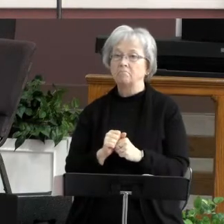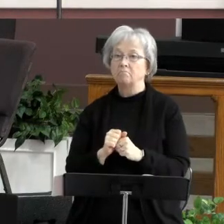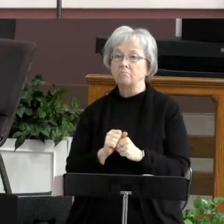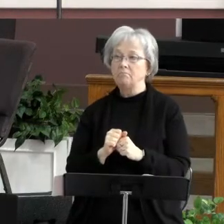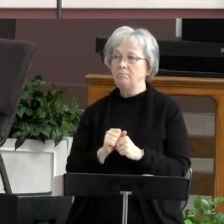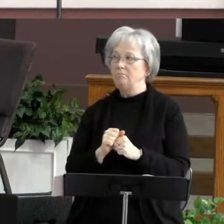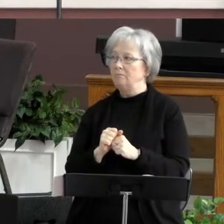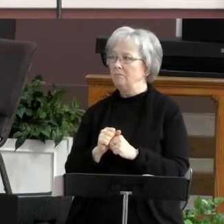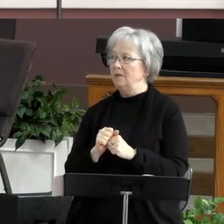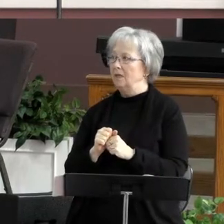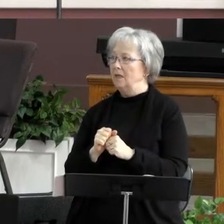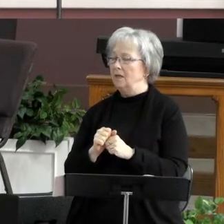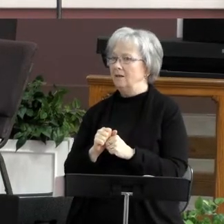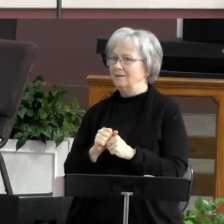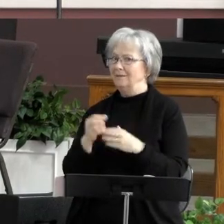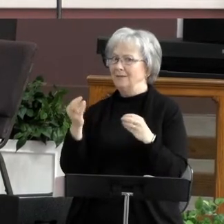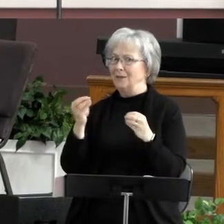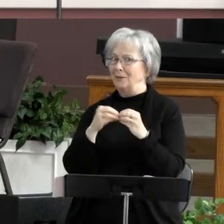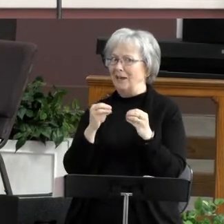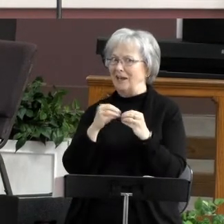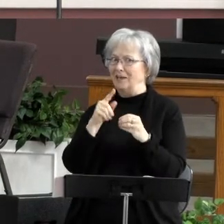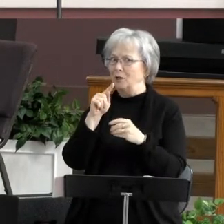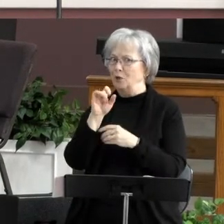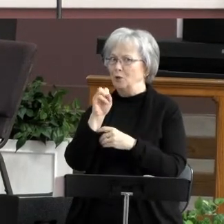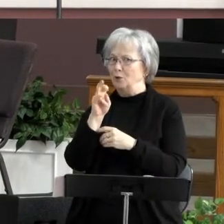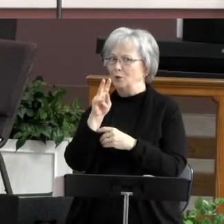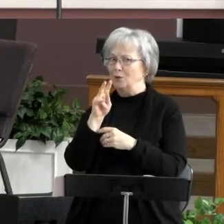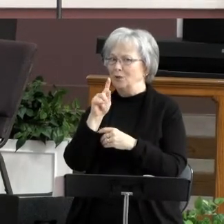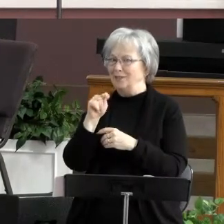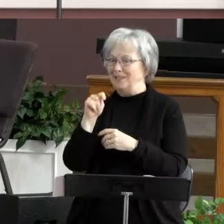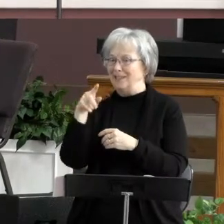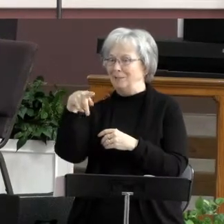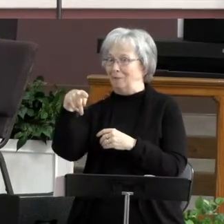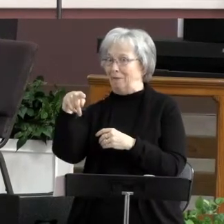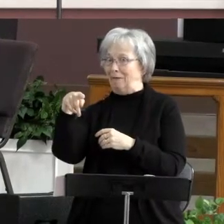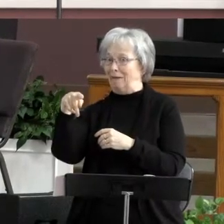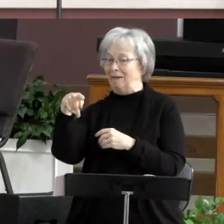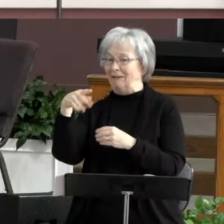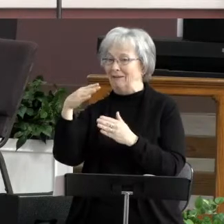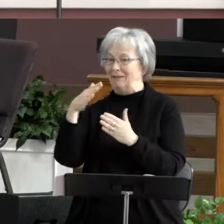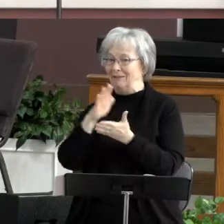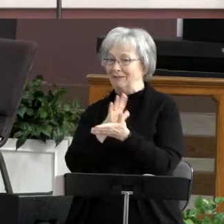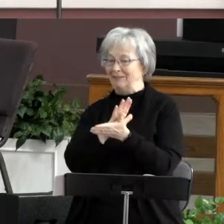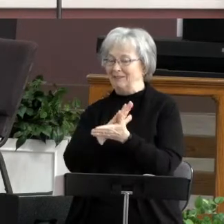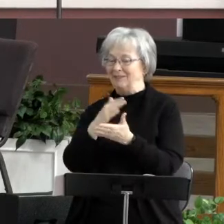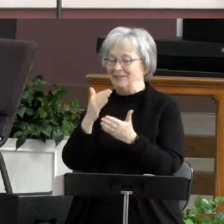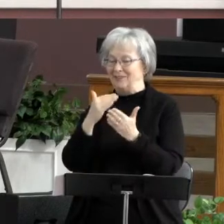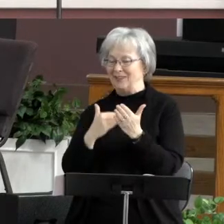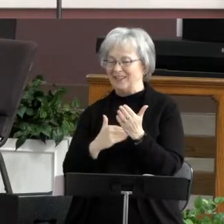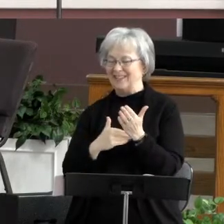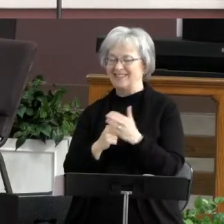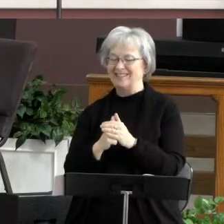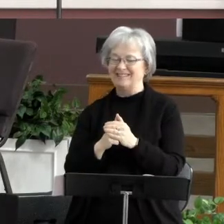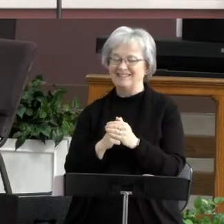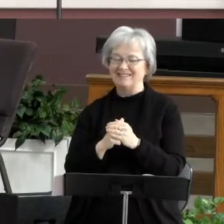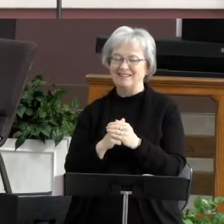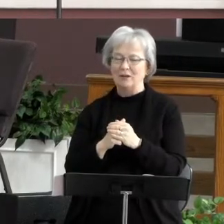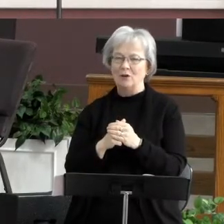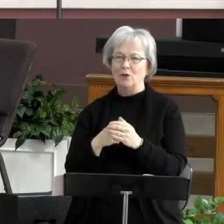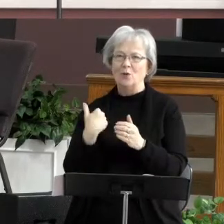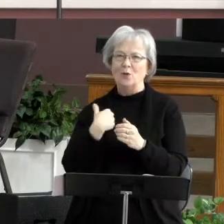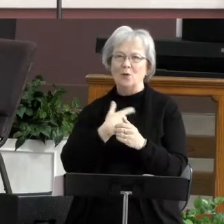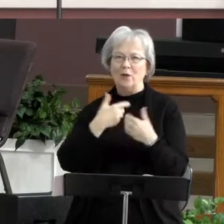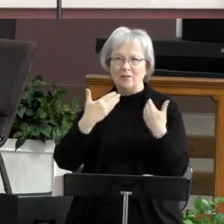And might we add toilet paper to the list while we're at it? For some reason, we have allowed the world to cause us